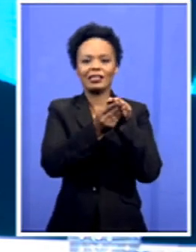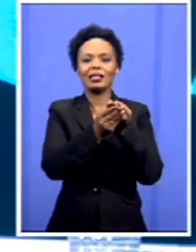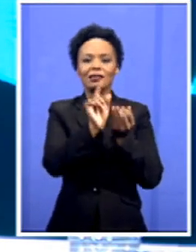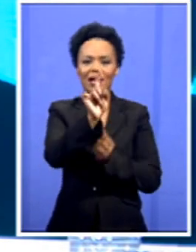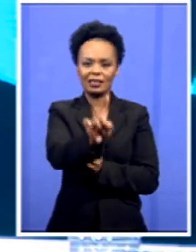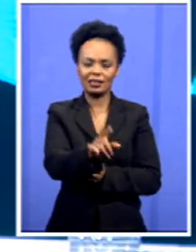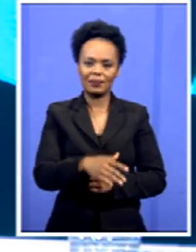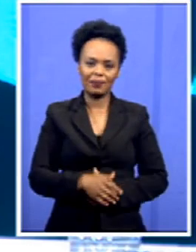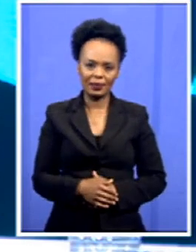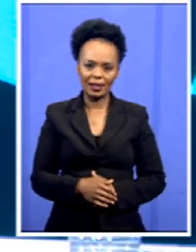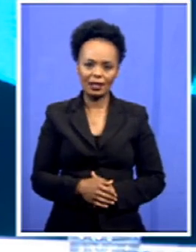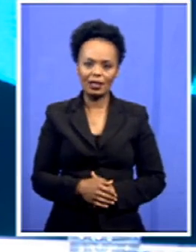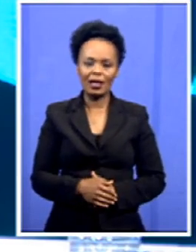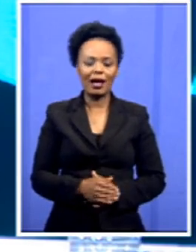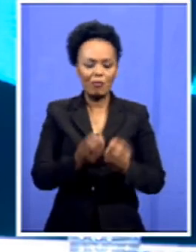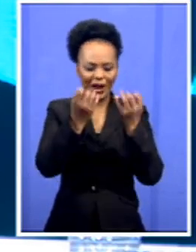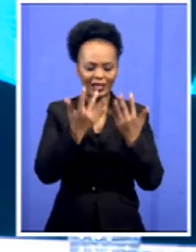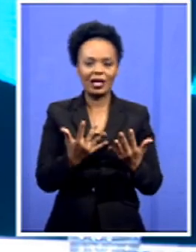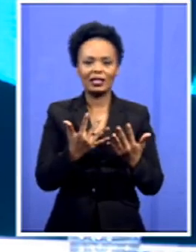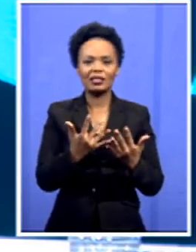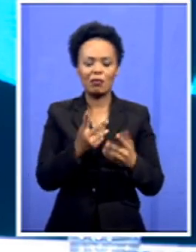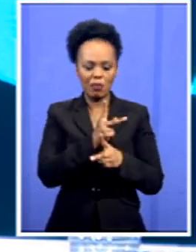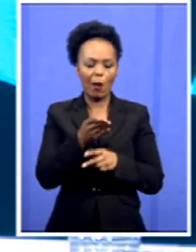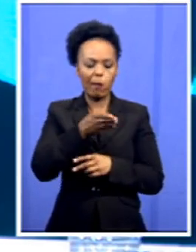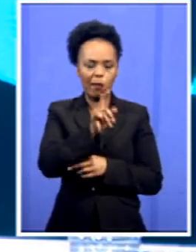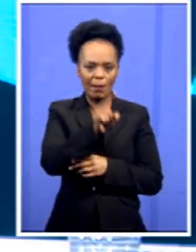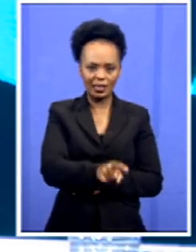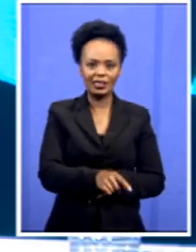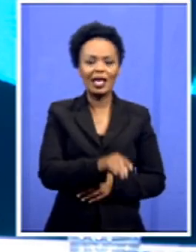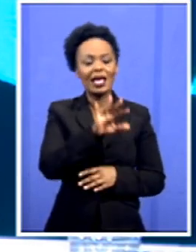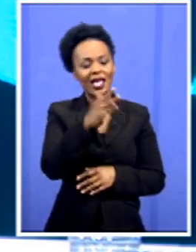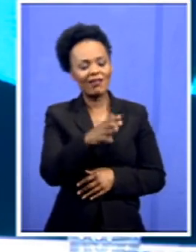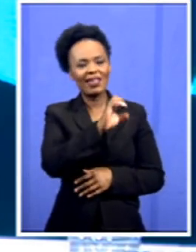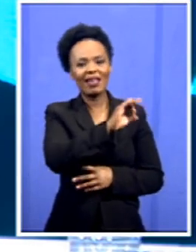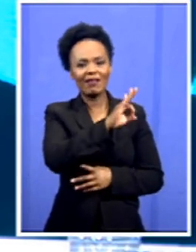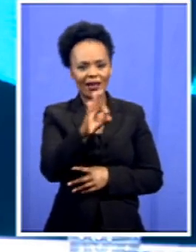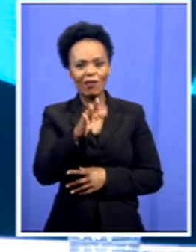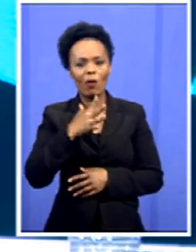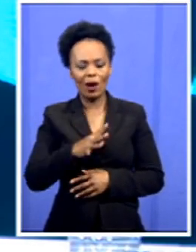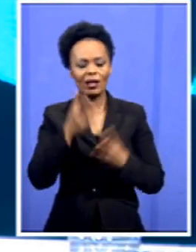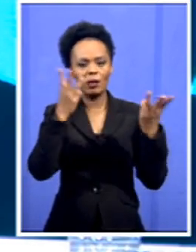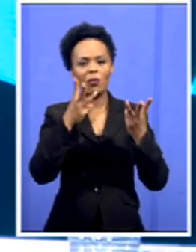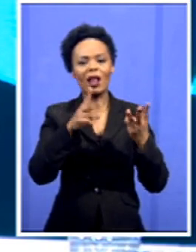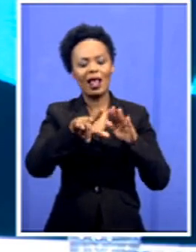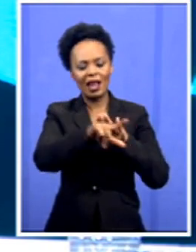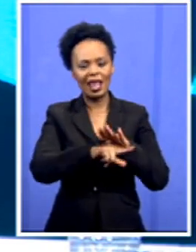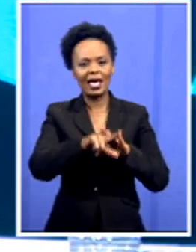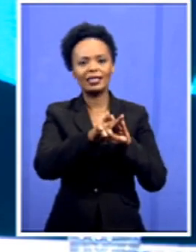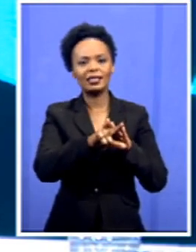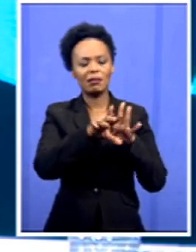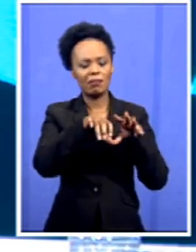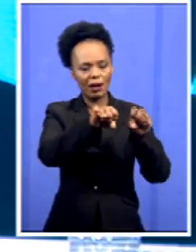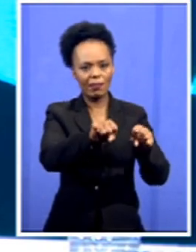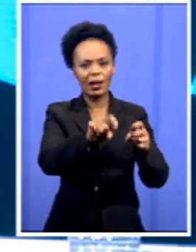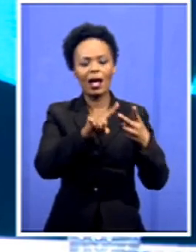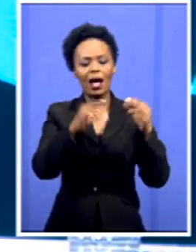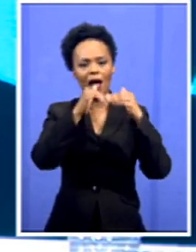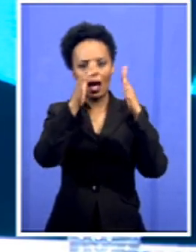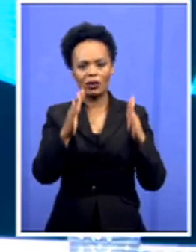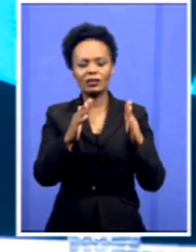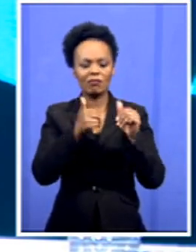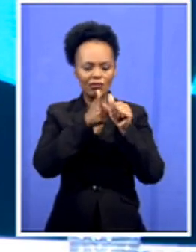for me, I would say that, you know, if the EFF would want people to have land and to have housing, then they must follow